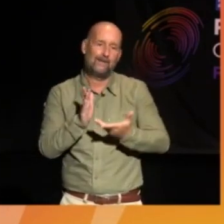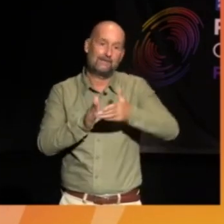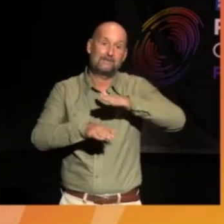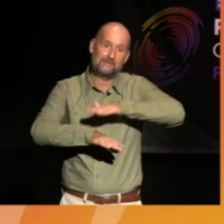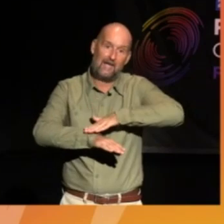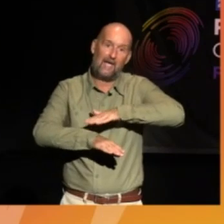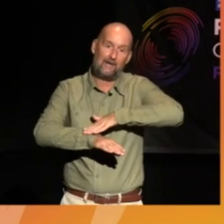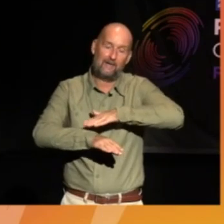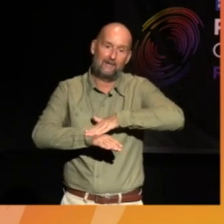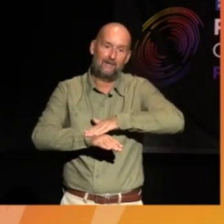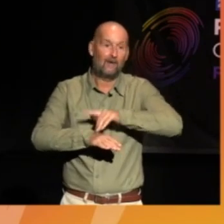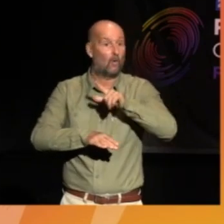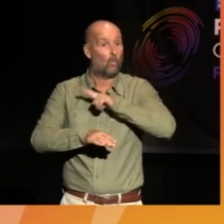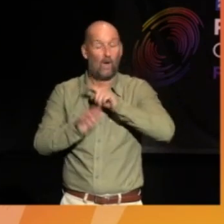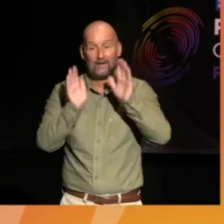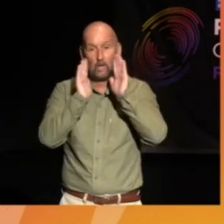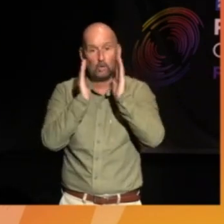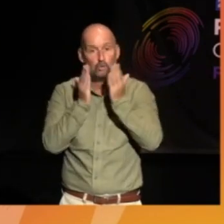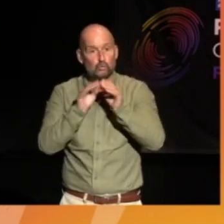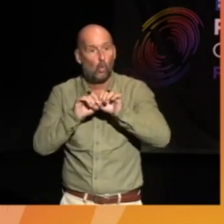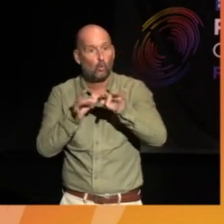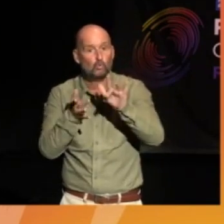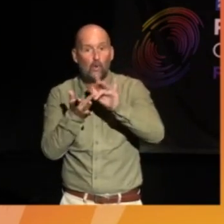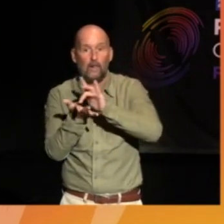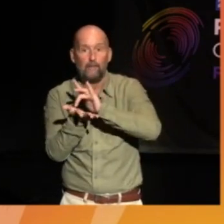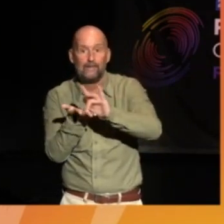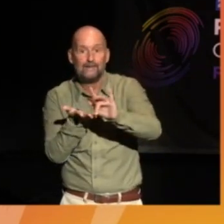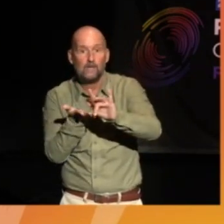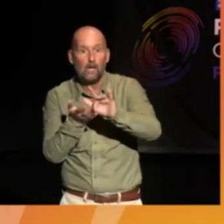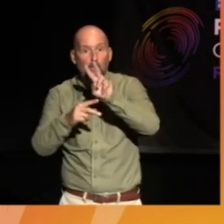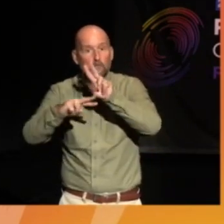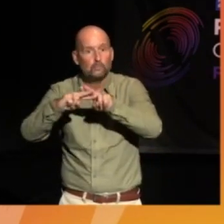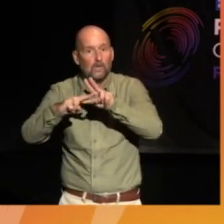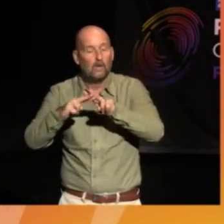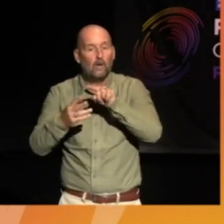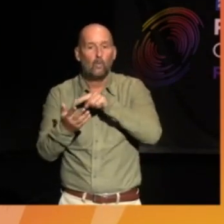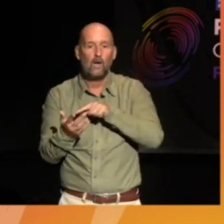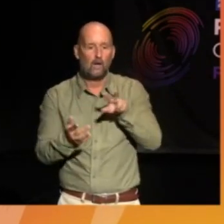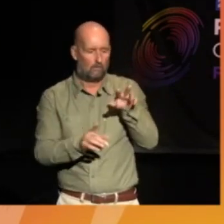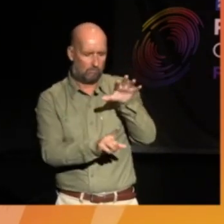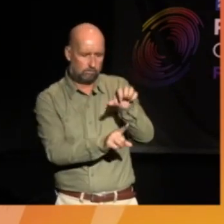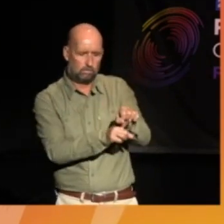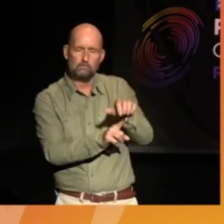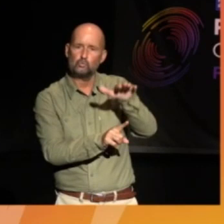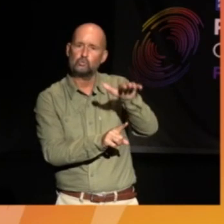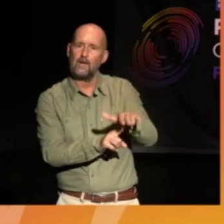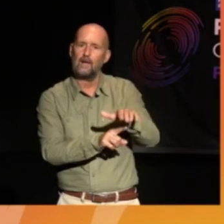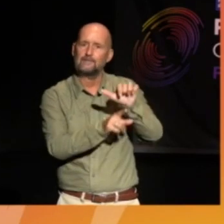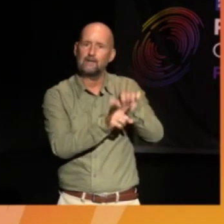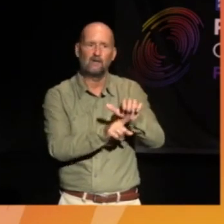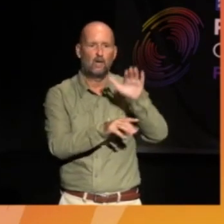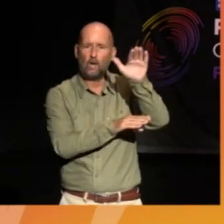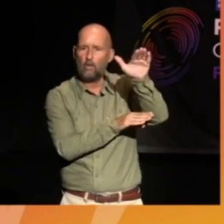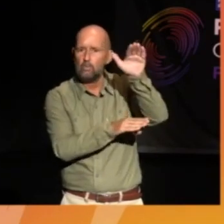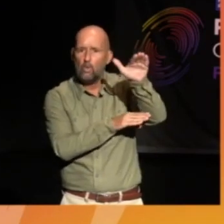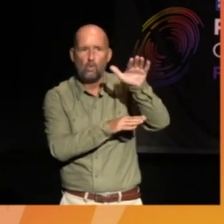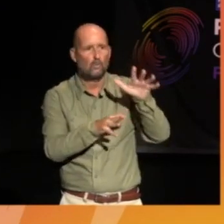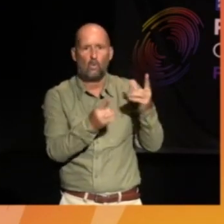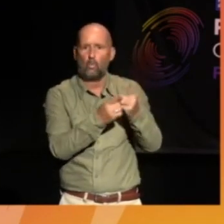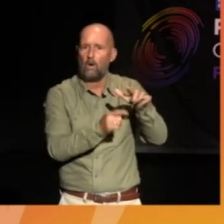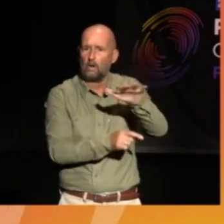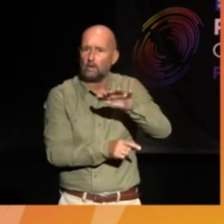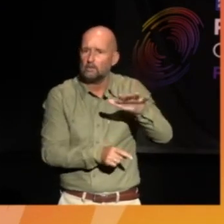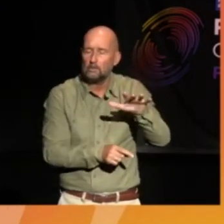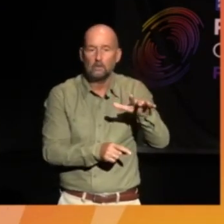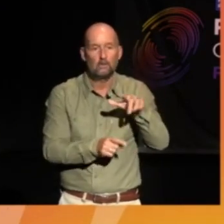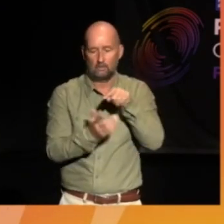can use the social media once they come to know that children are working as child slaves in one country or in one product. Then